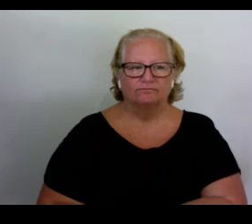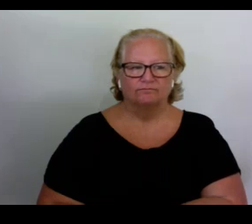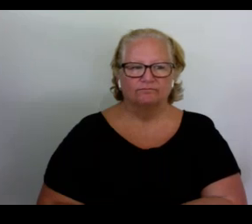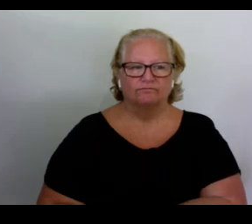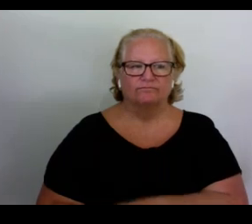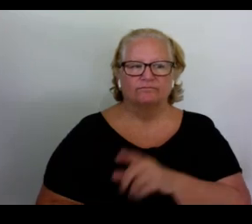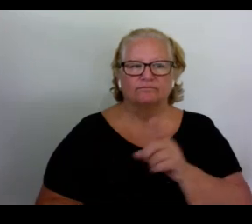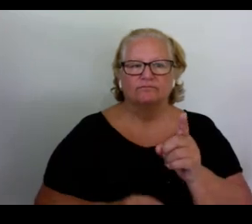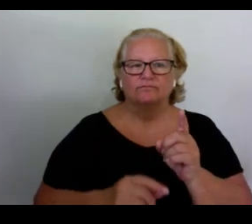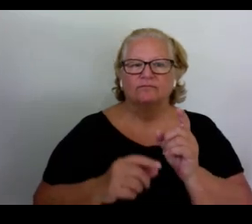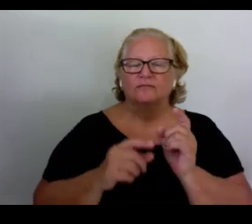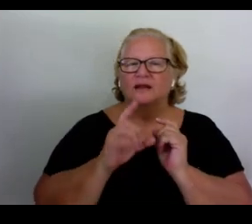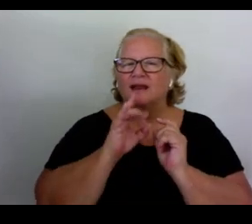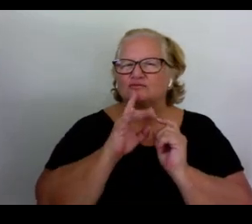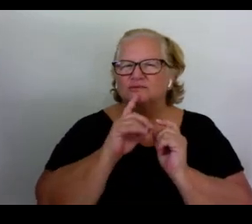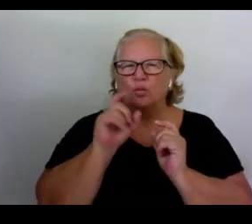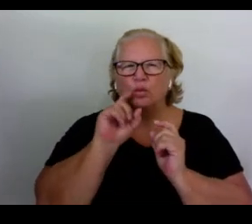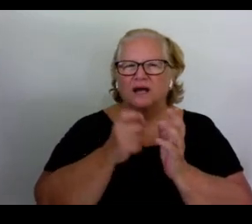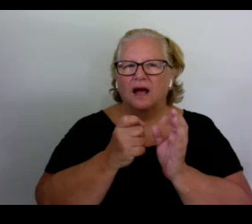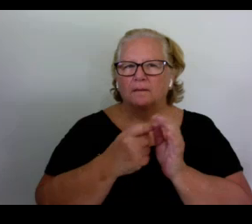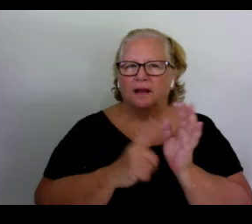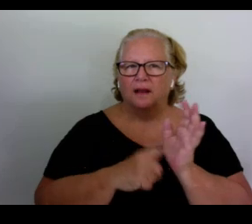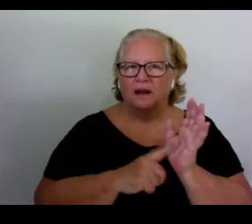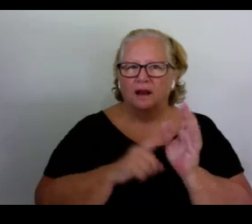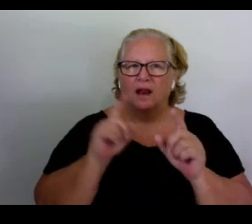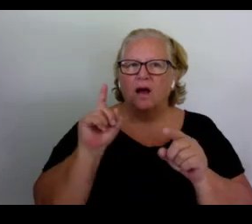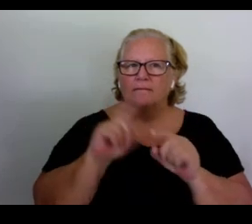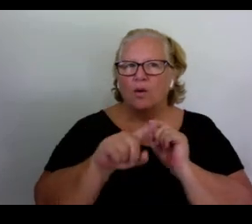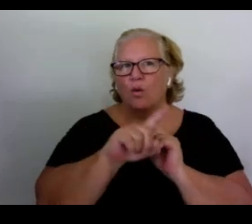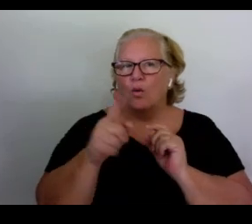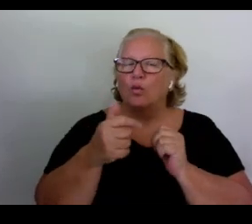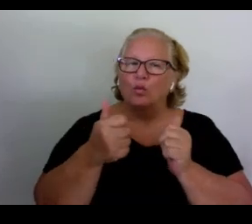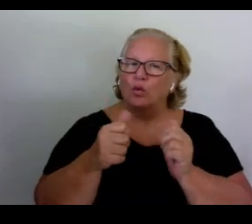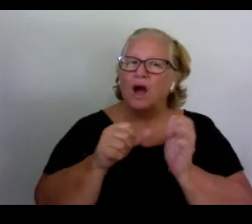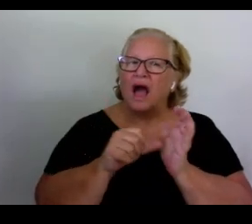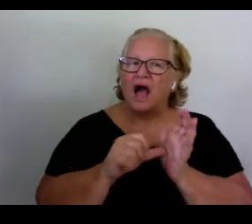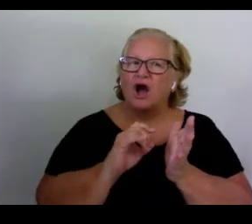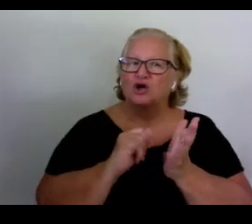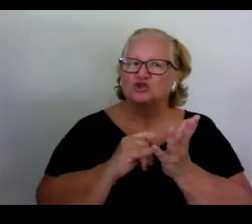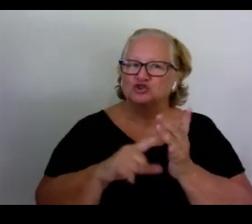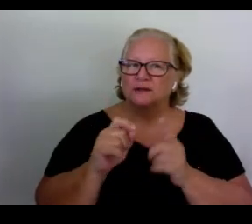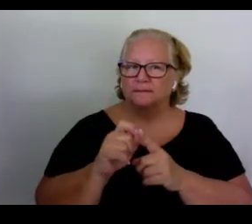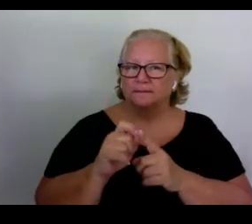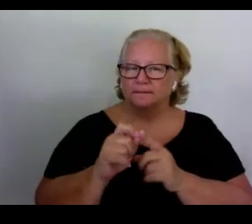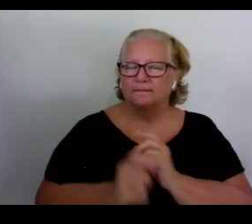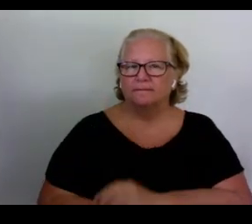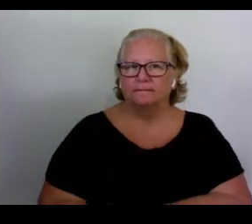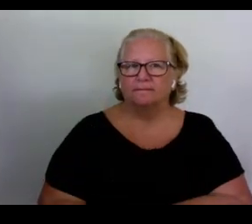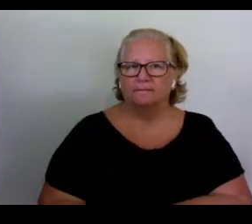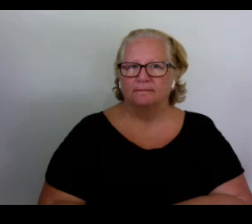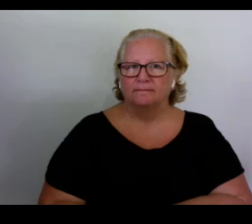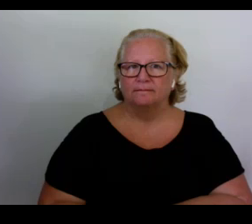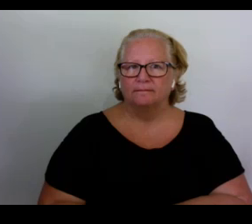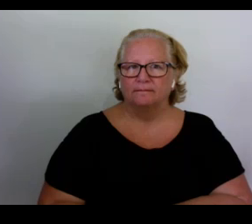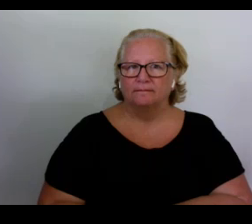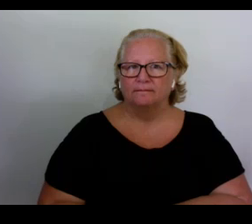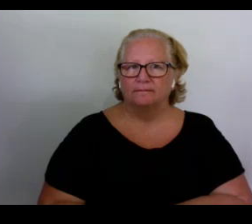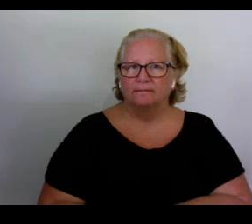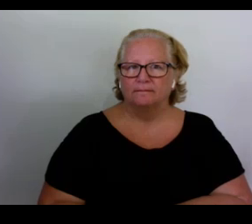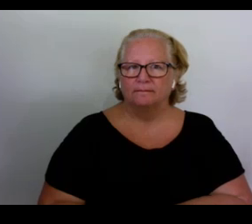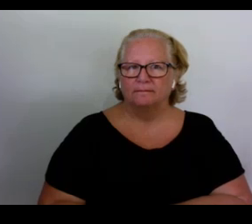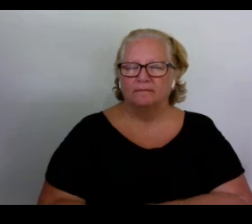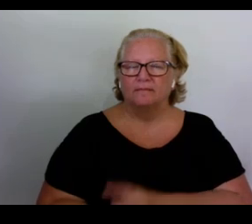Most utility companies have pretty good hardship policies that are focused on keeping either